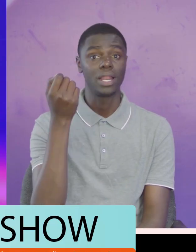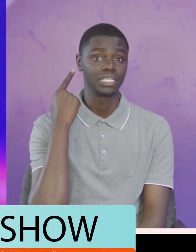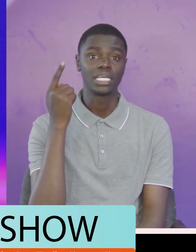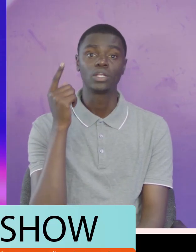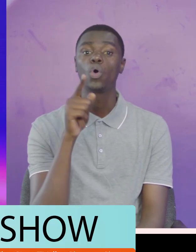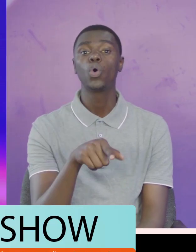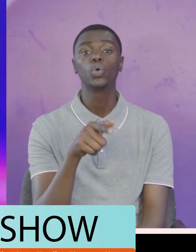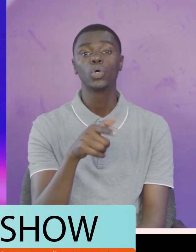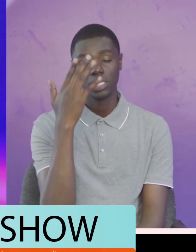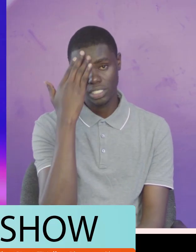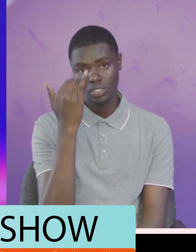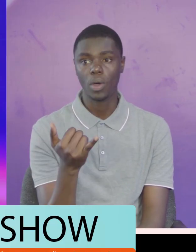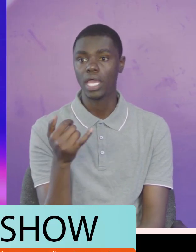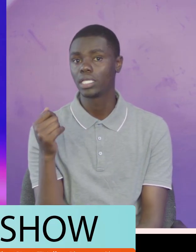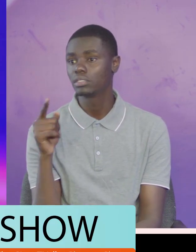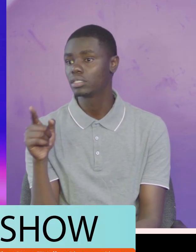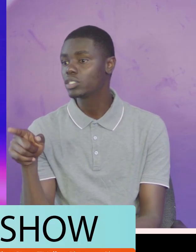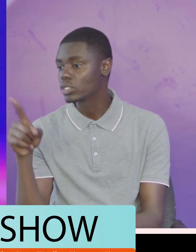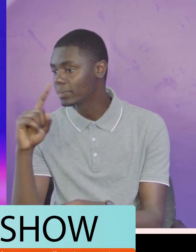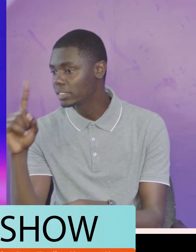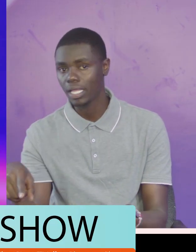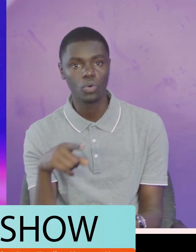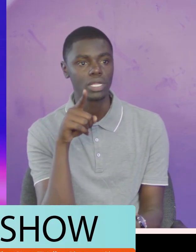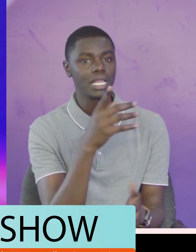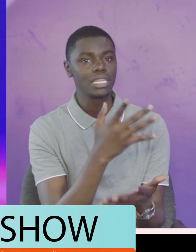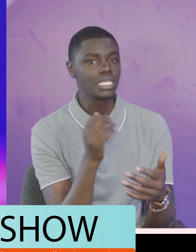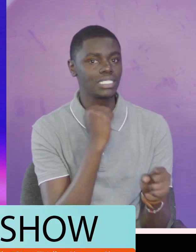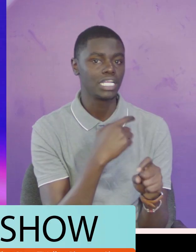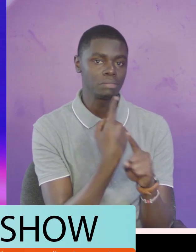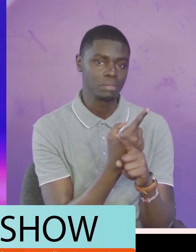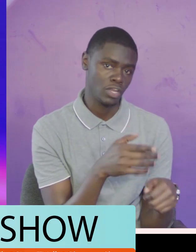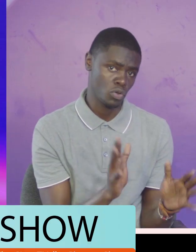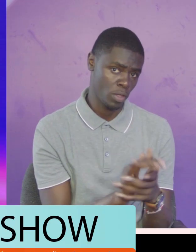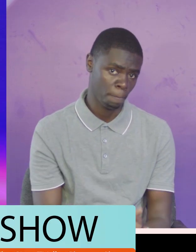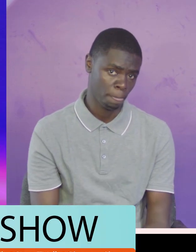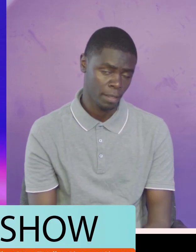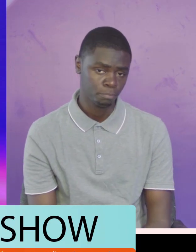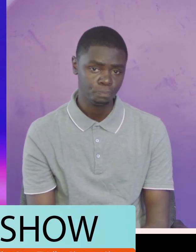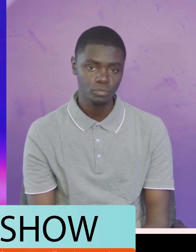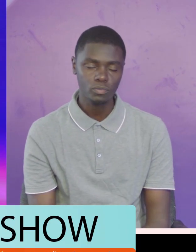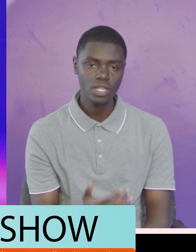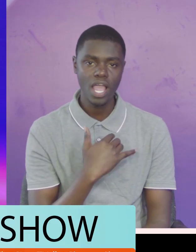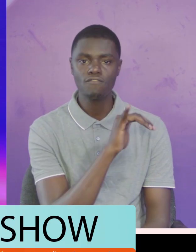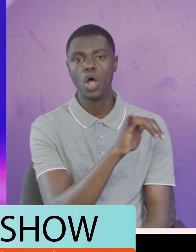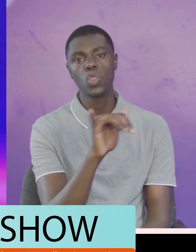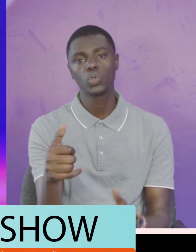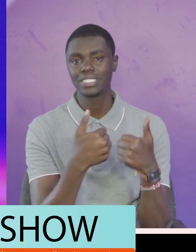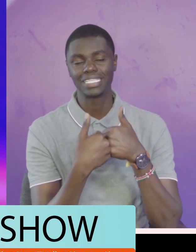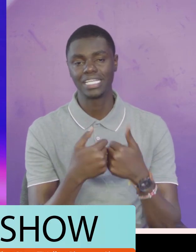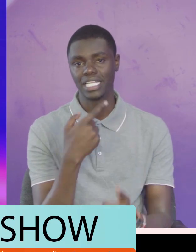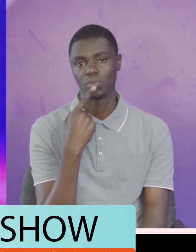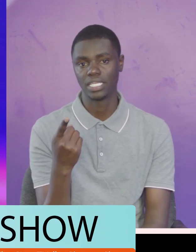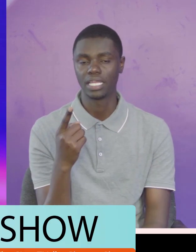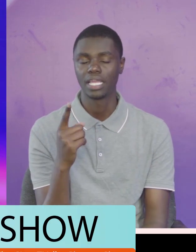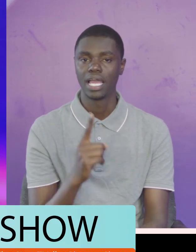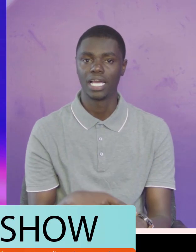they understand, oh, this is why I shouldn't have done this. This is why things should be done in this way. So there were those challenges,